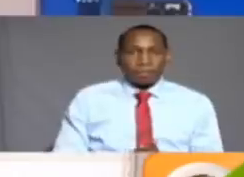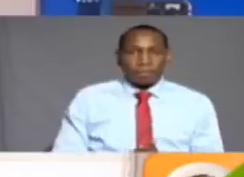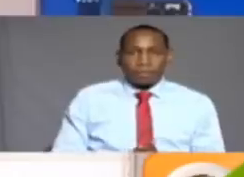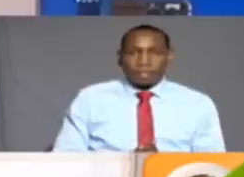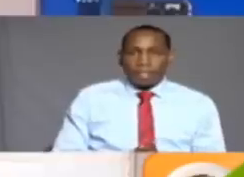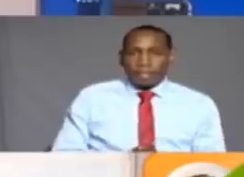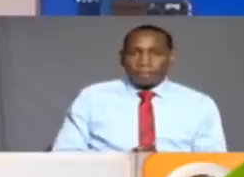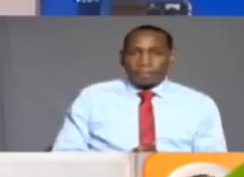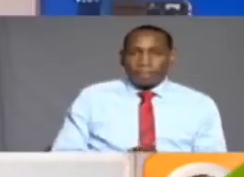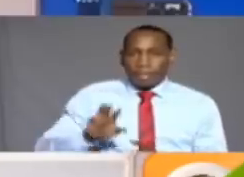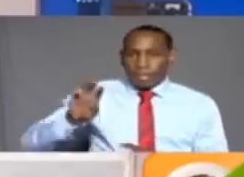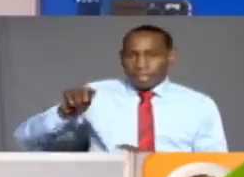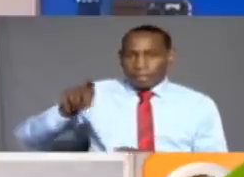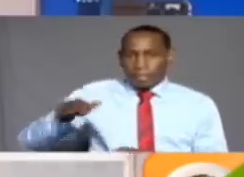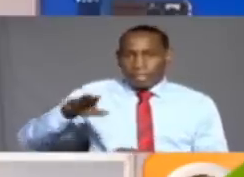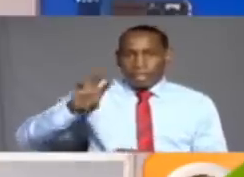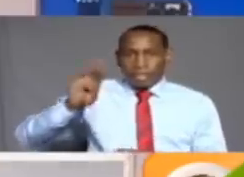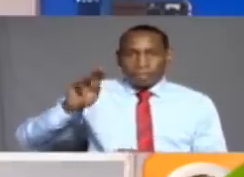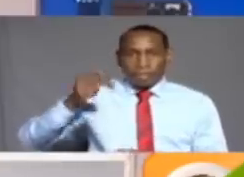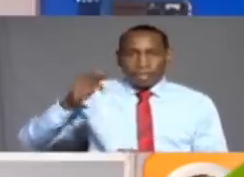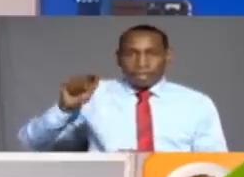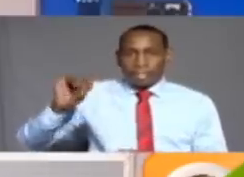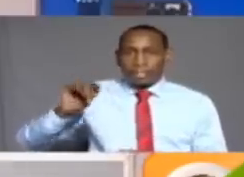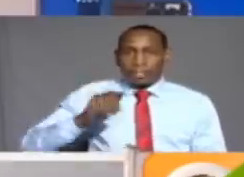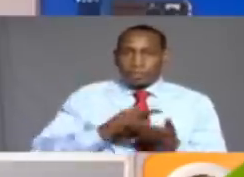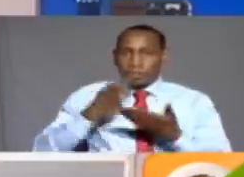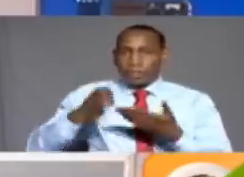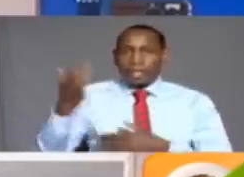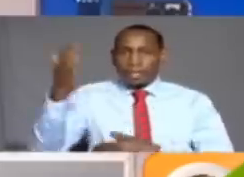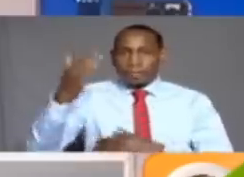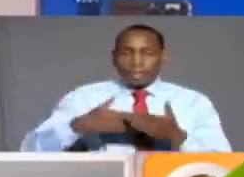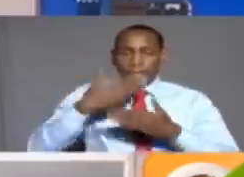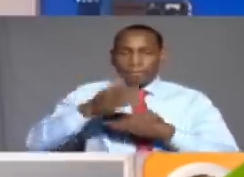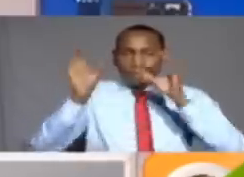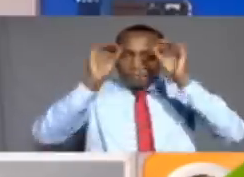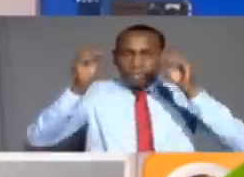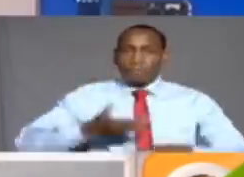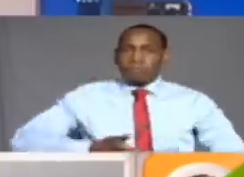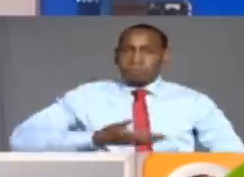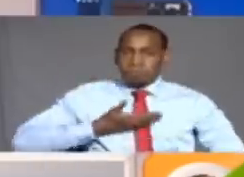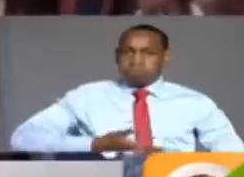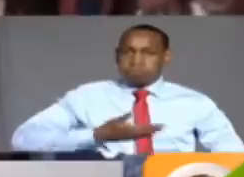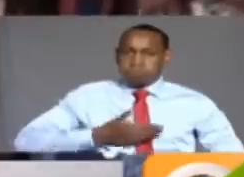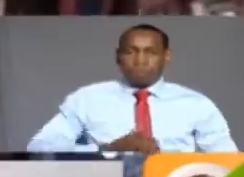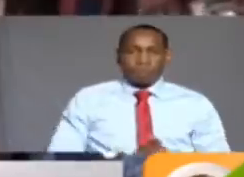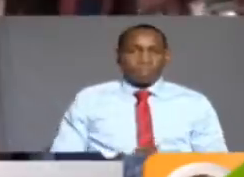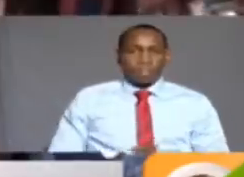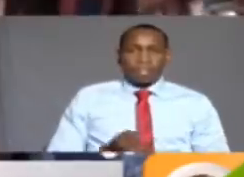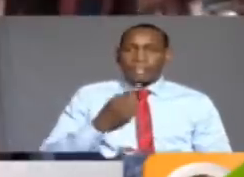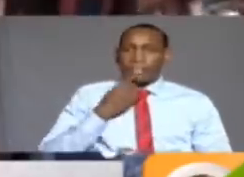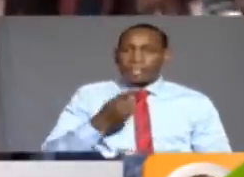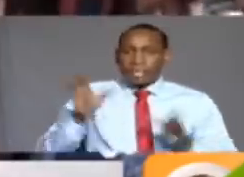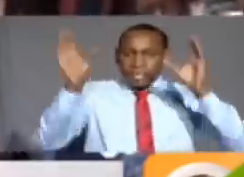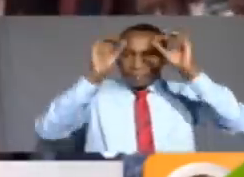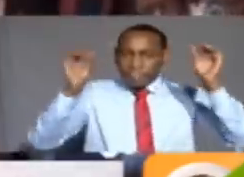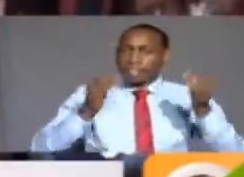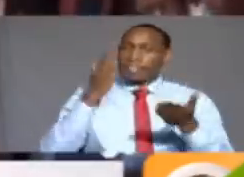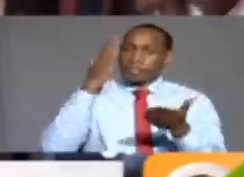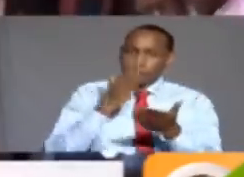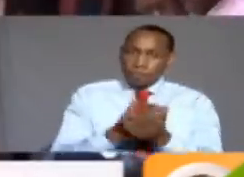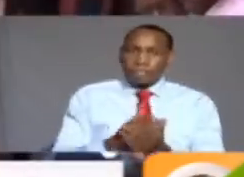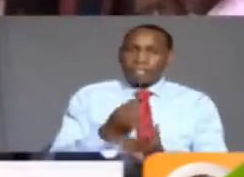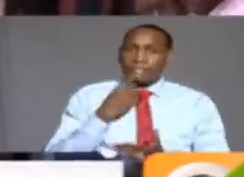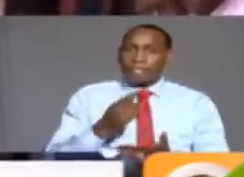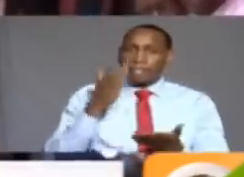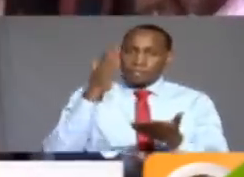MP Bahati. This is what he said over the weekend after the president's outburst. Tell the president the truth. Tell the president